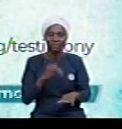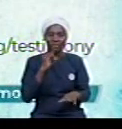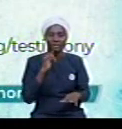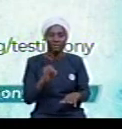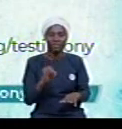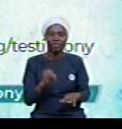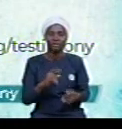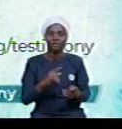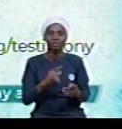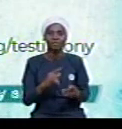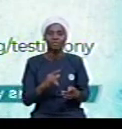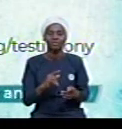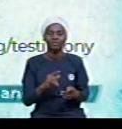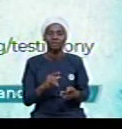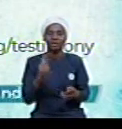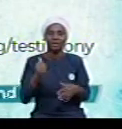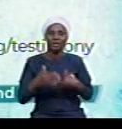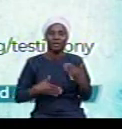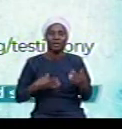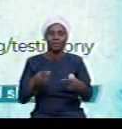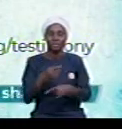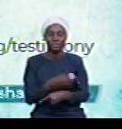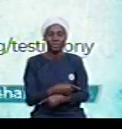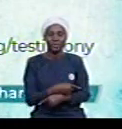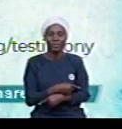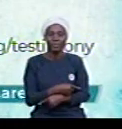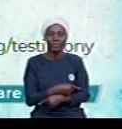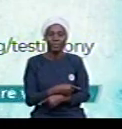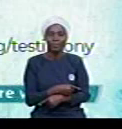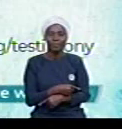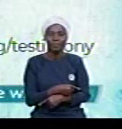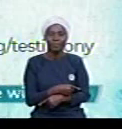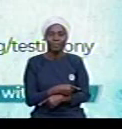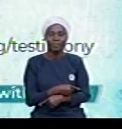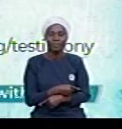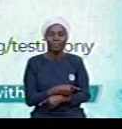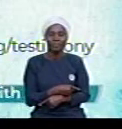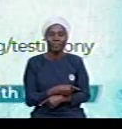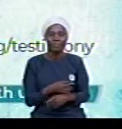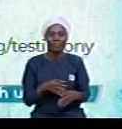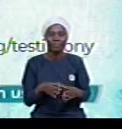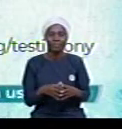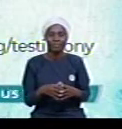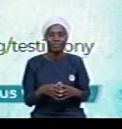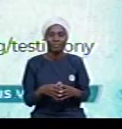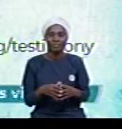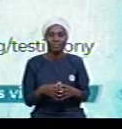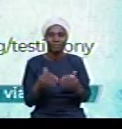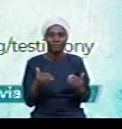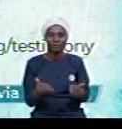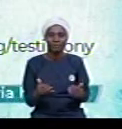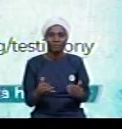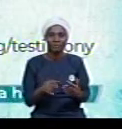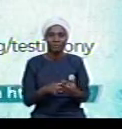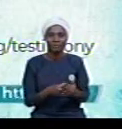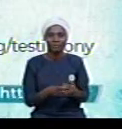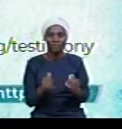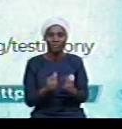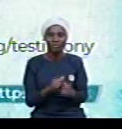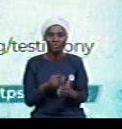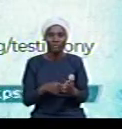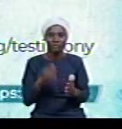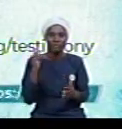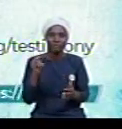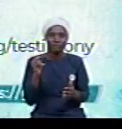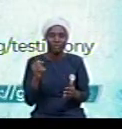springing in on all our social media platforms live. And now we begin with this testimony